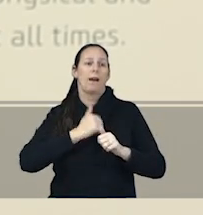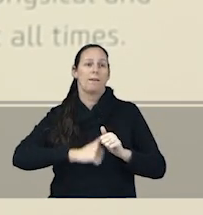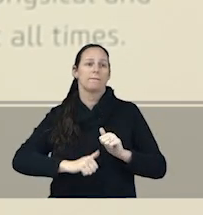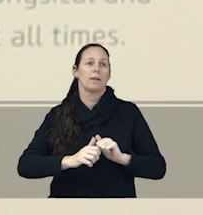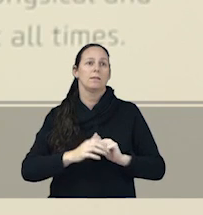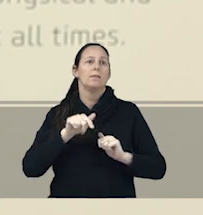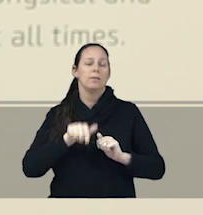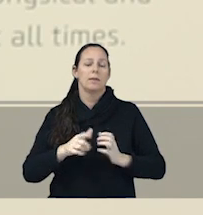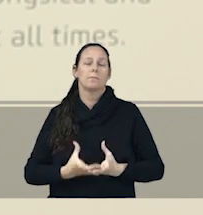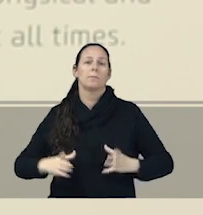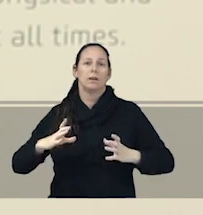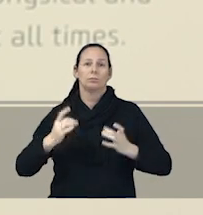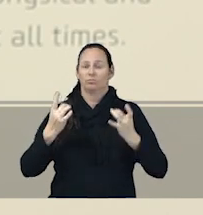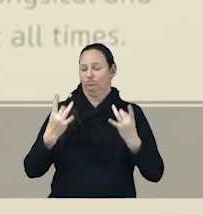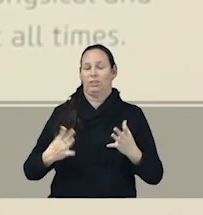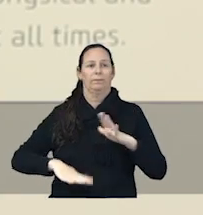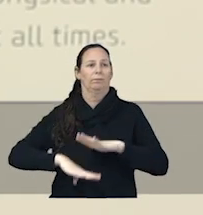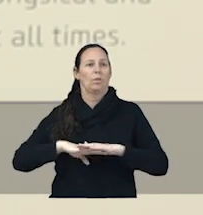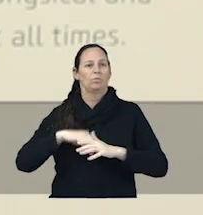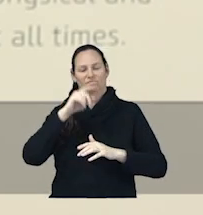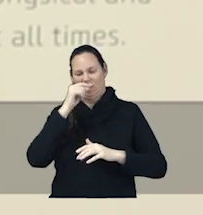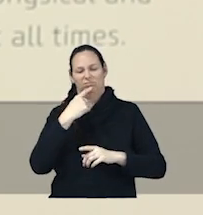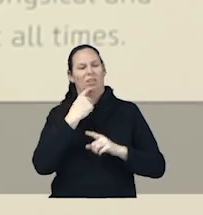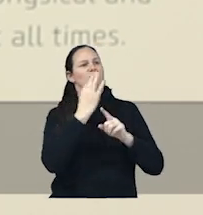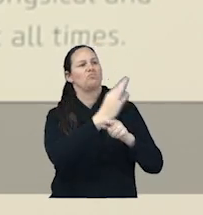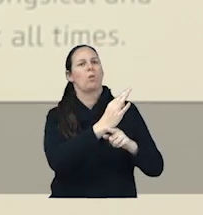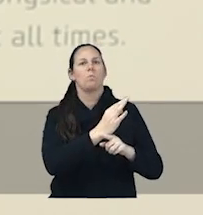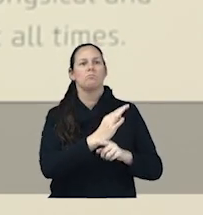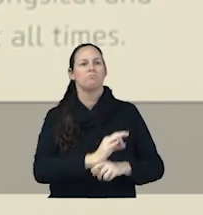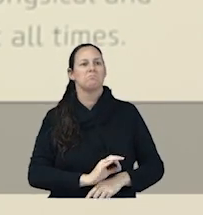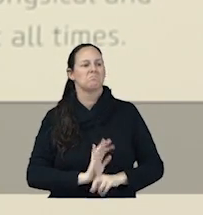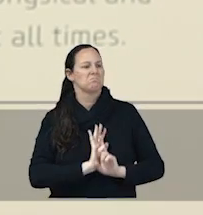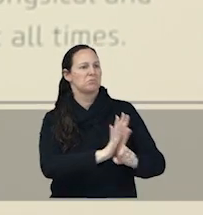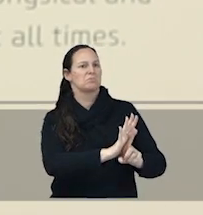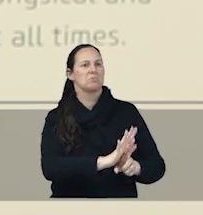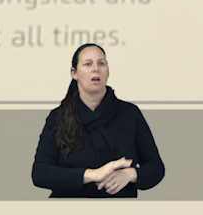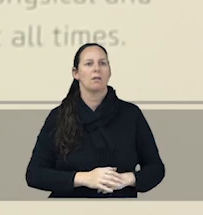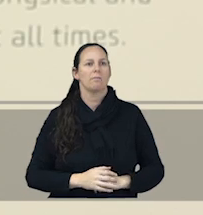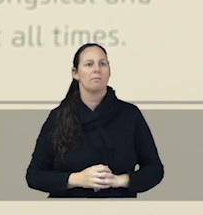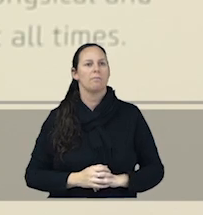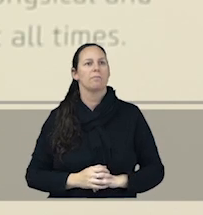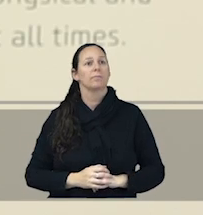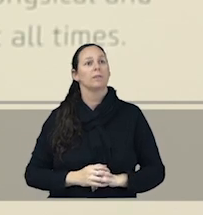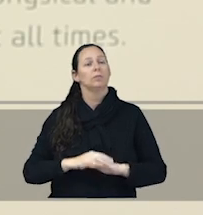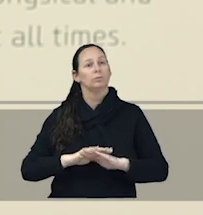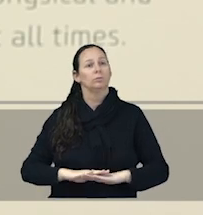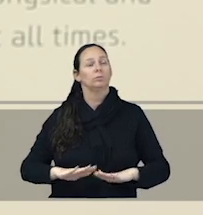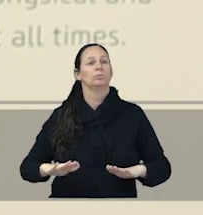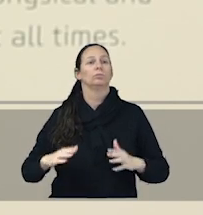draw on to create that resistance, to create what I talked about earlier, the push back. And I suppose